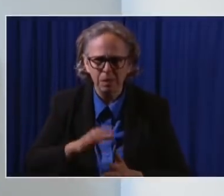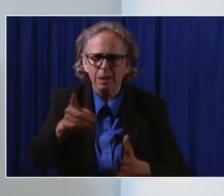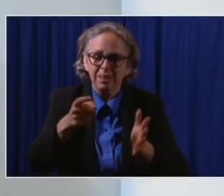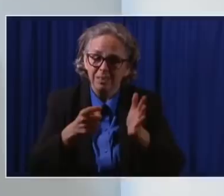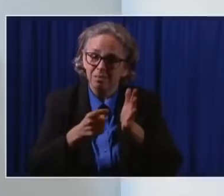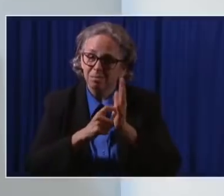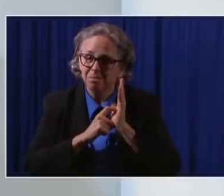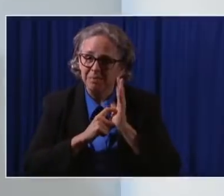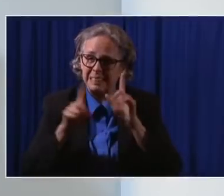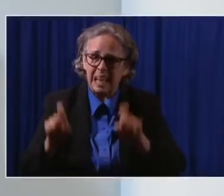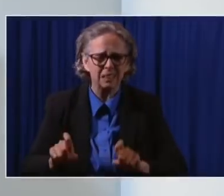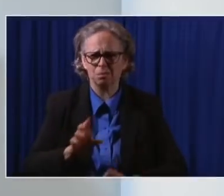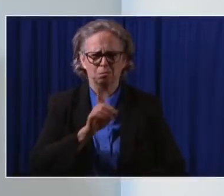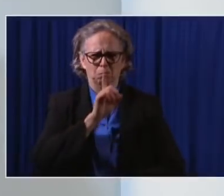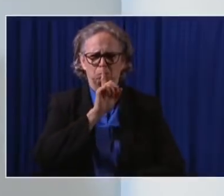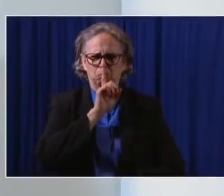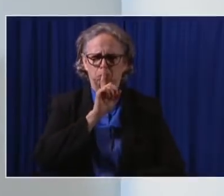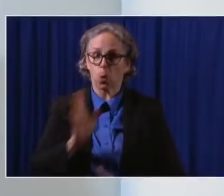it to try to help.